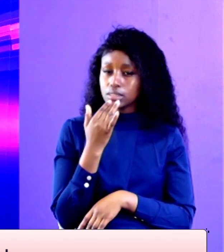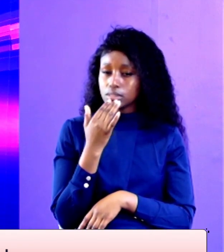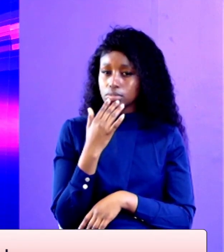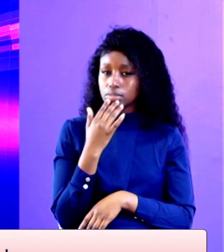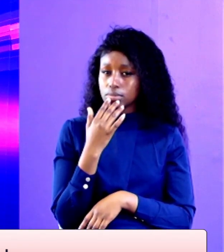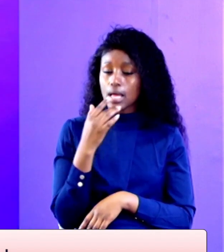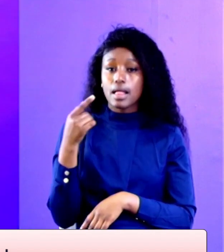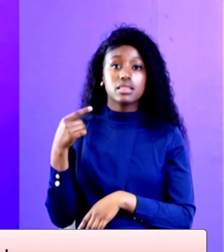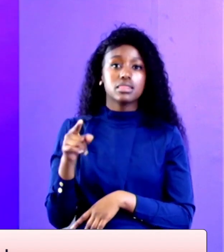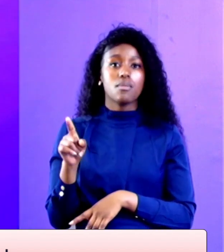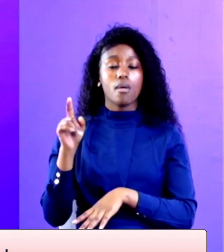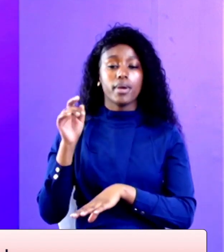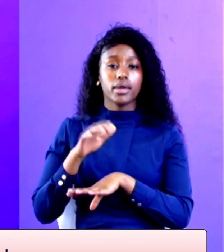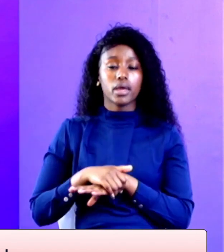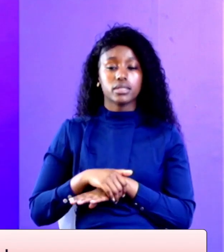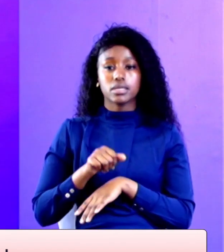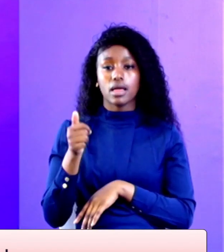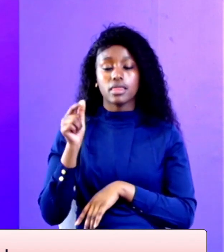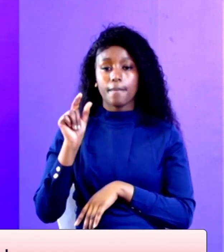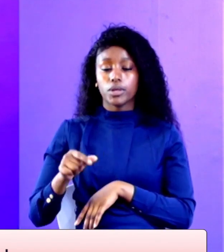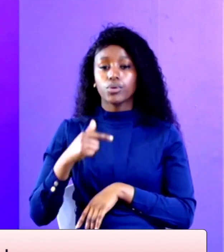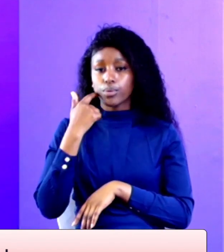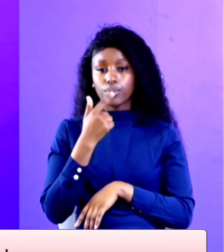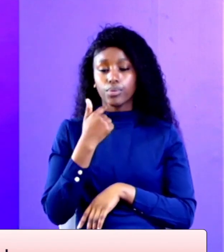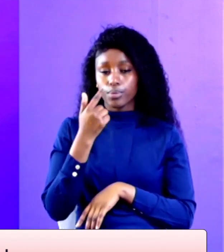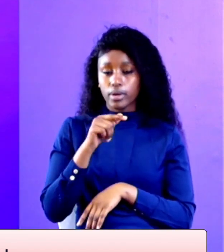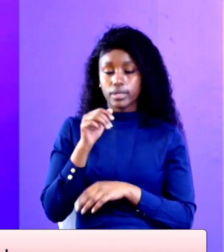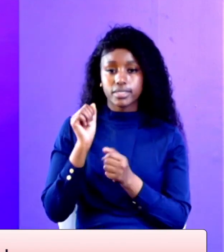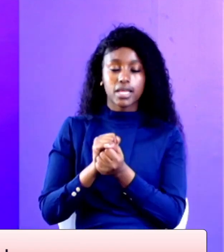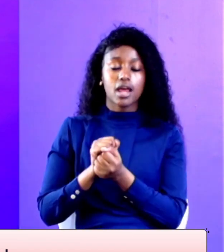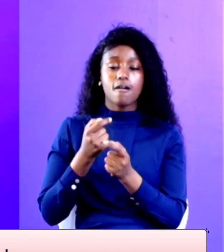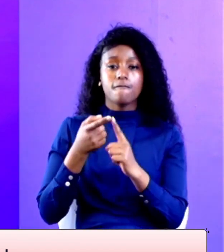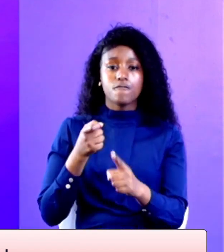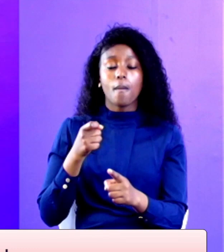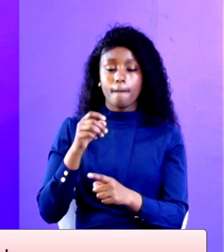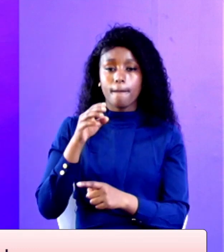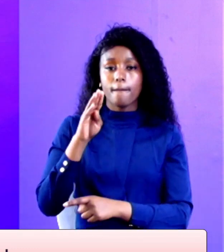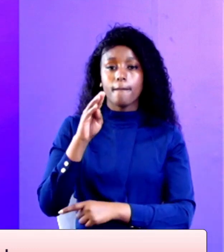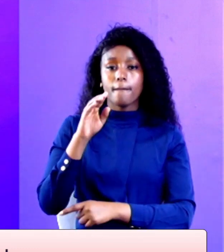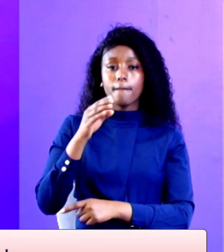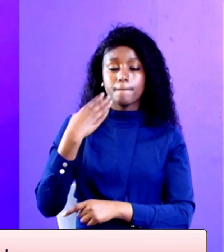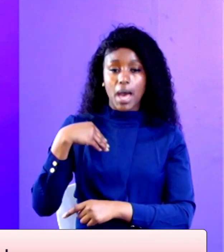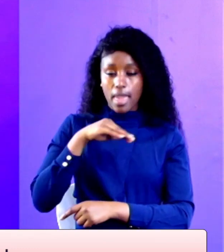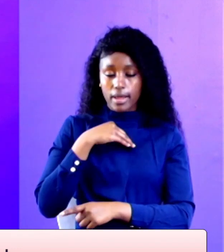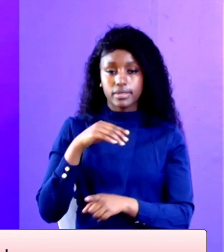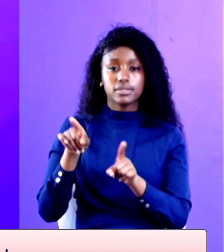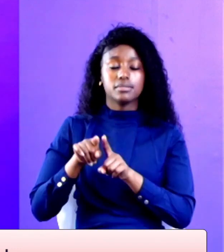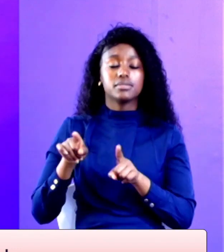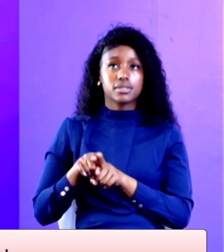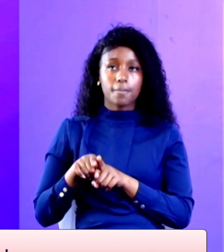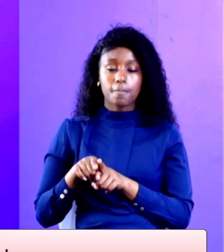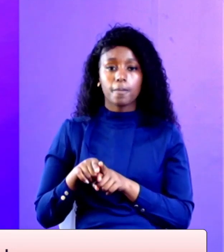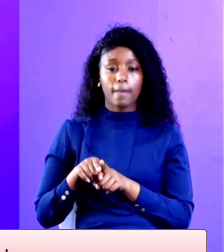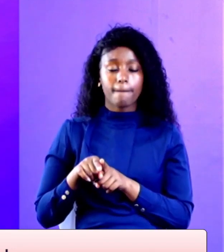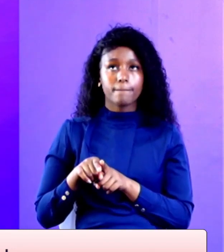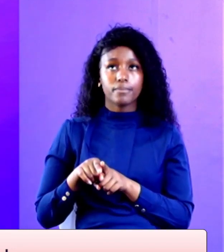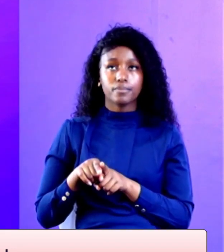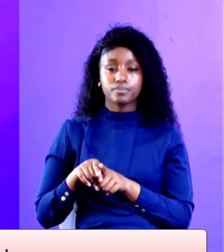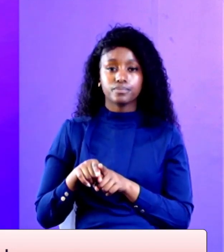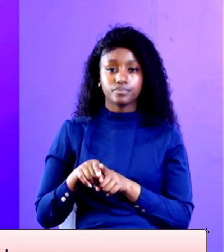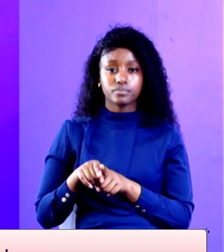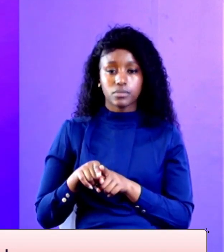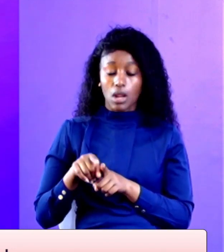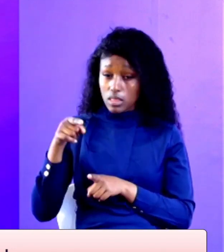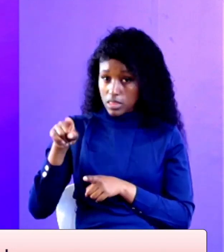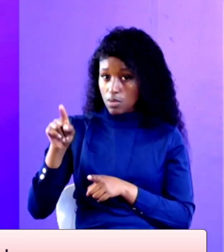Tottenham, they brought in Matthias Tell from Bayern. Yes. And they also, Matthias Tell was on